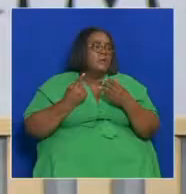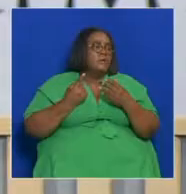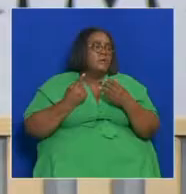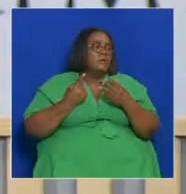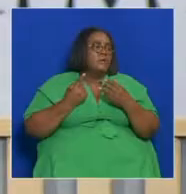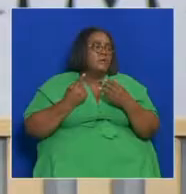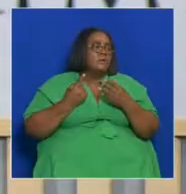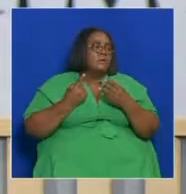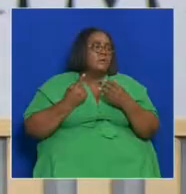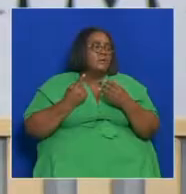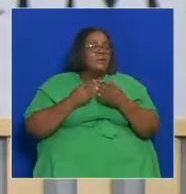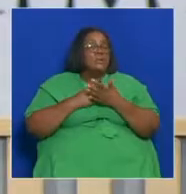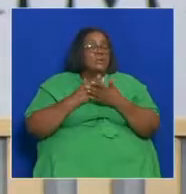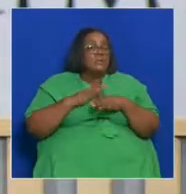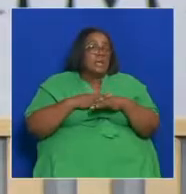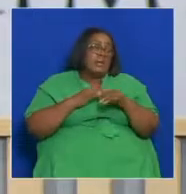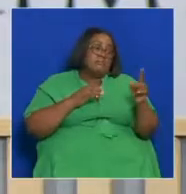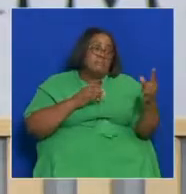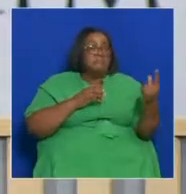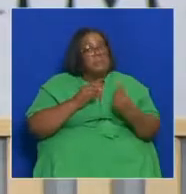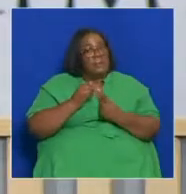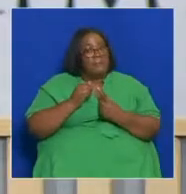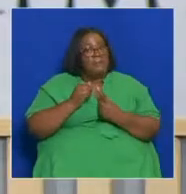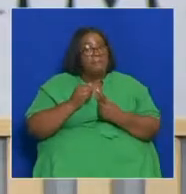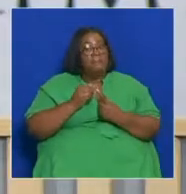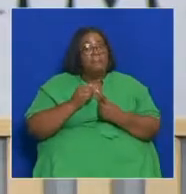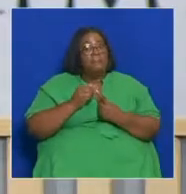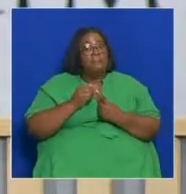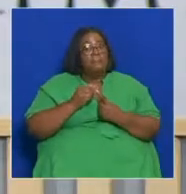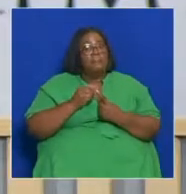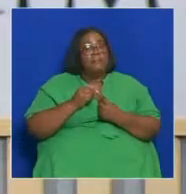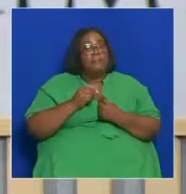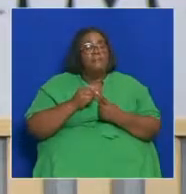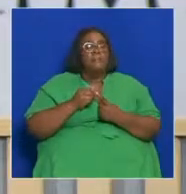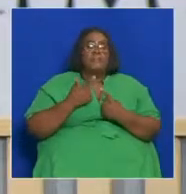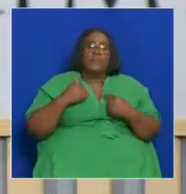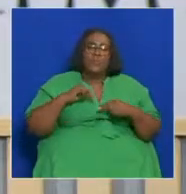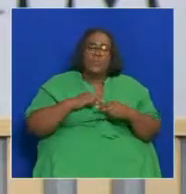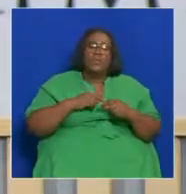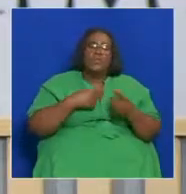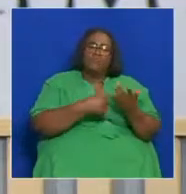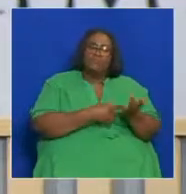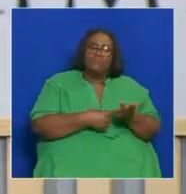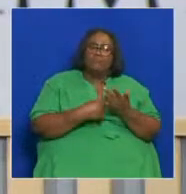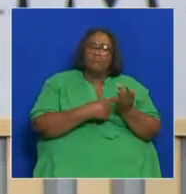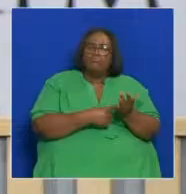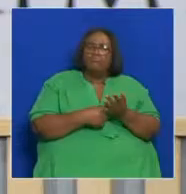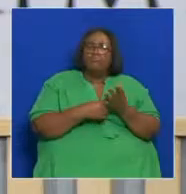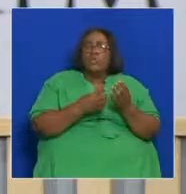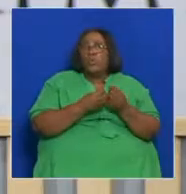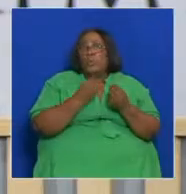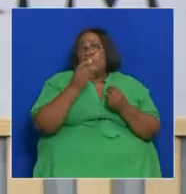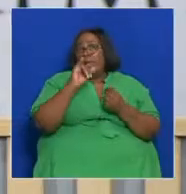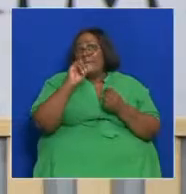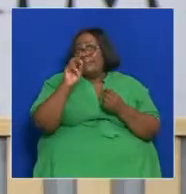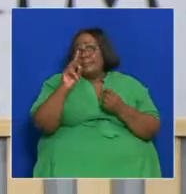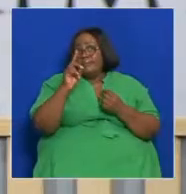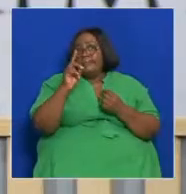Advocate Ramsamy would come to me, would have a discussion with the ID,